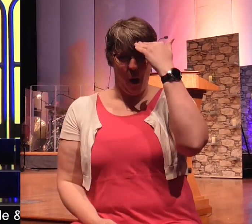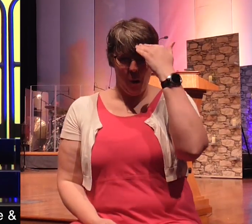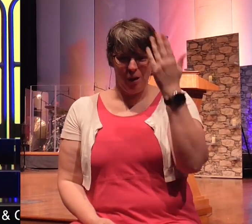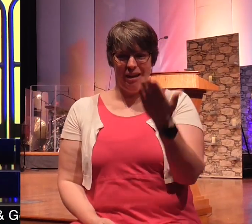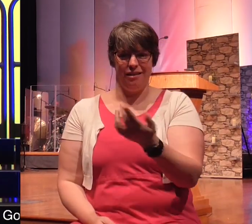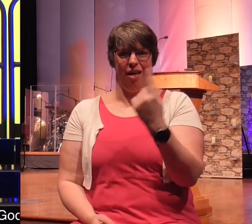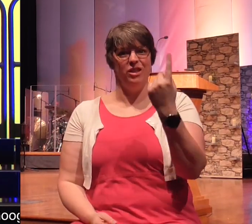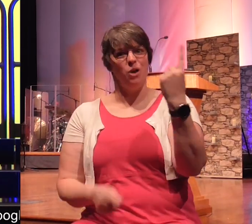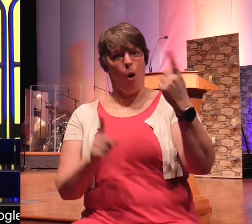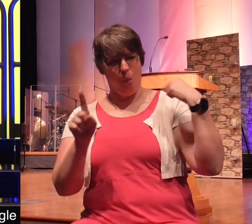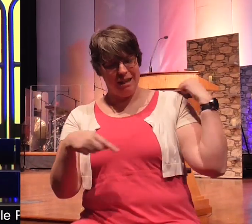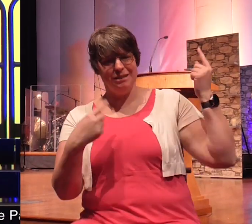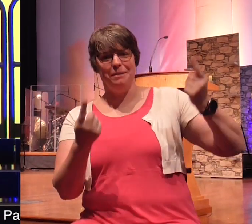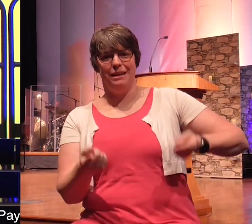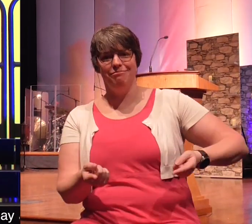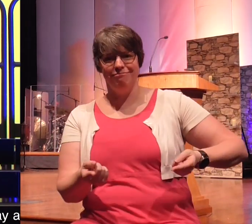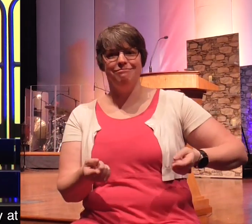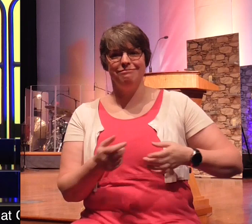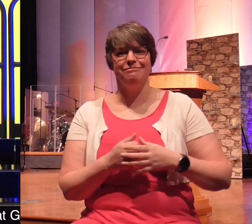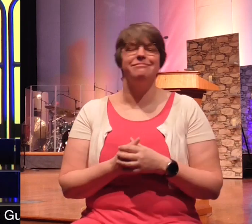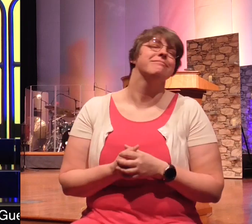always been it.